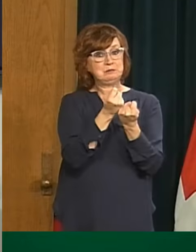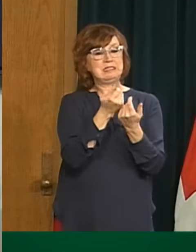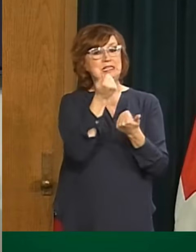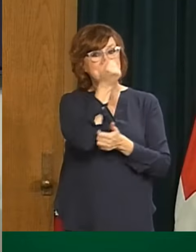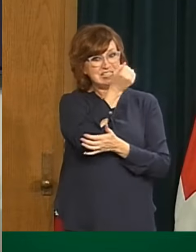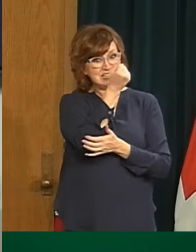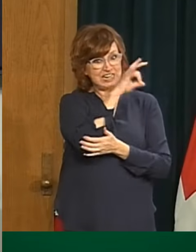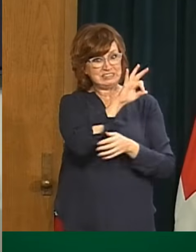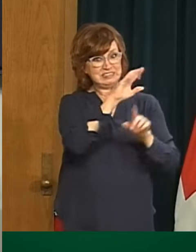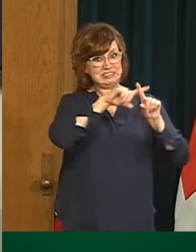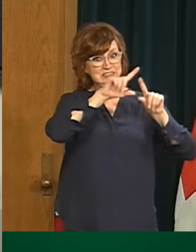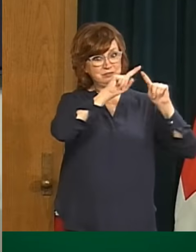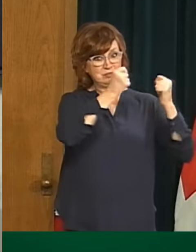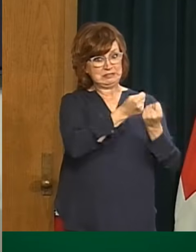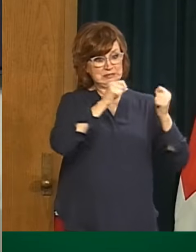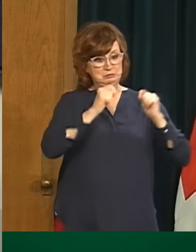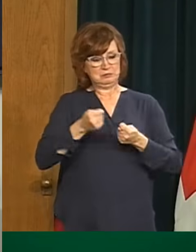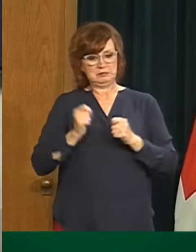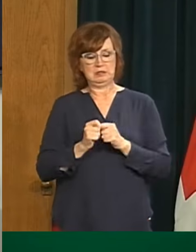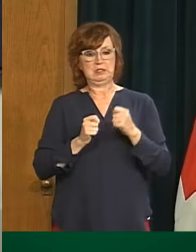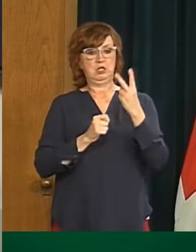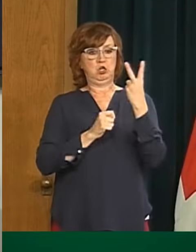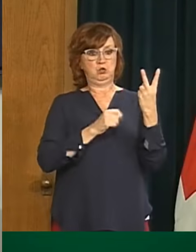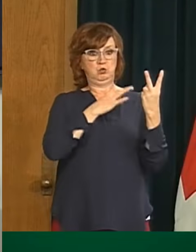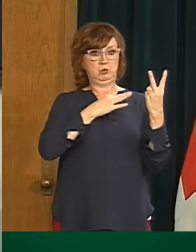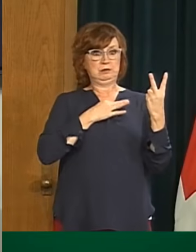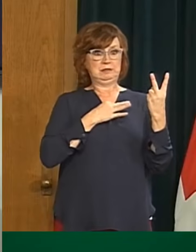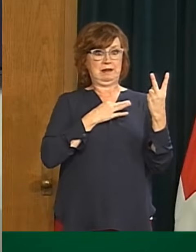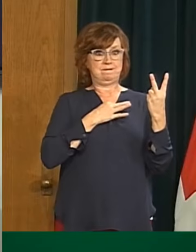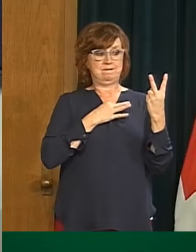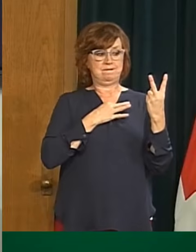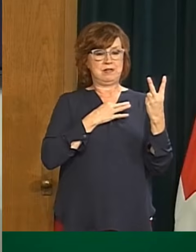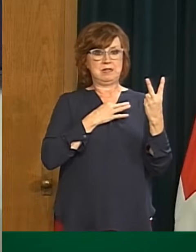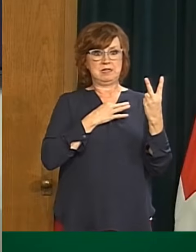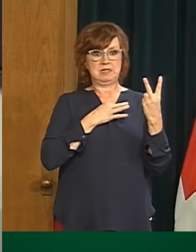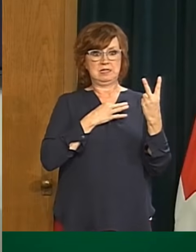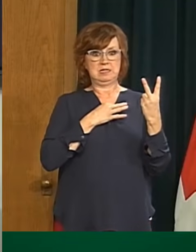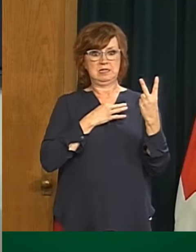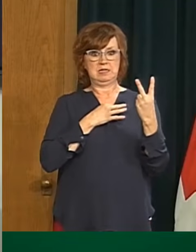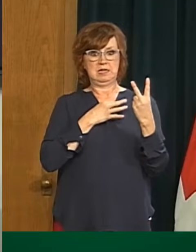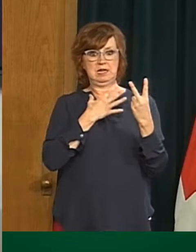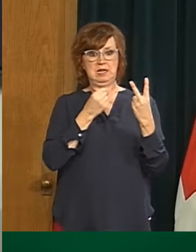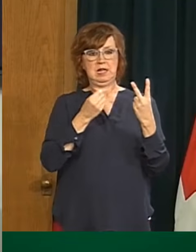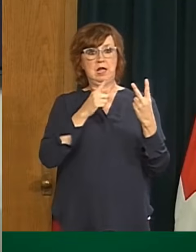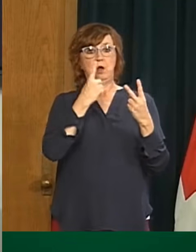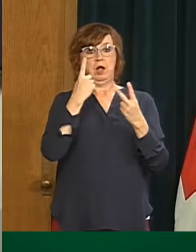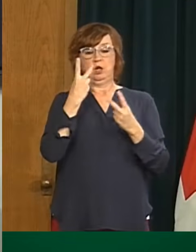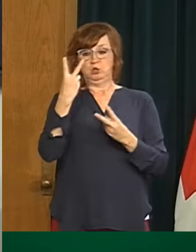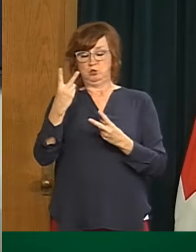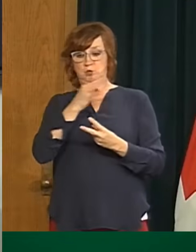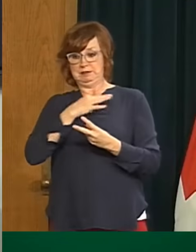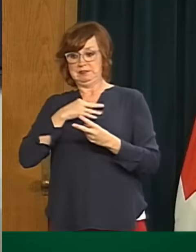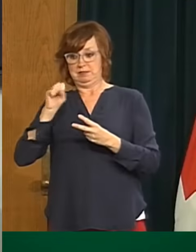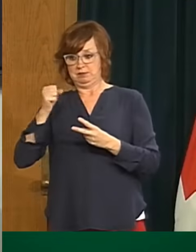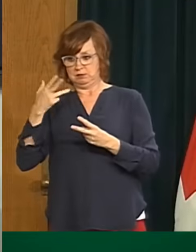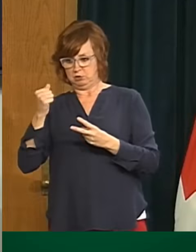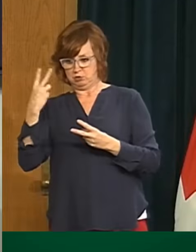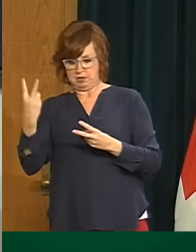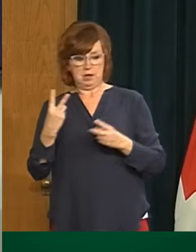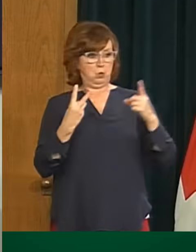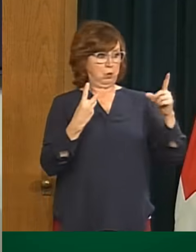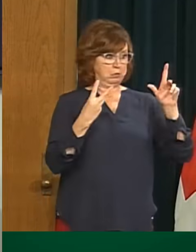staff and a local staff member going door to door to support active case finding, risk assessment, household